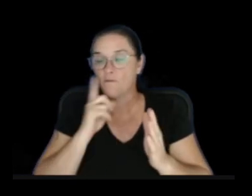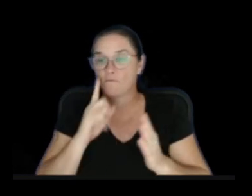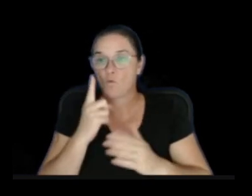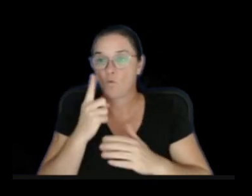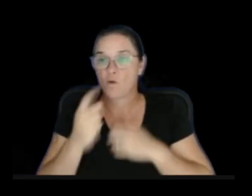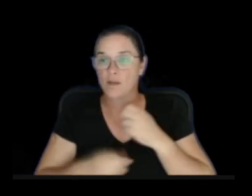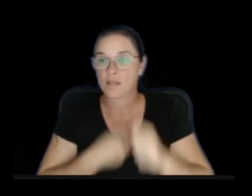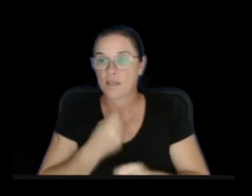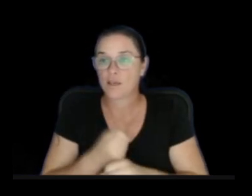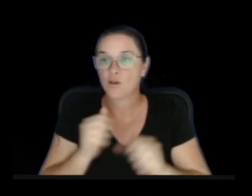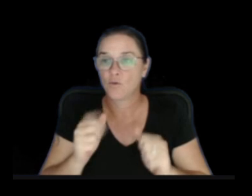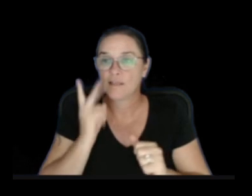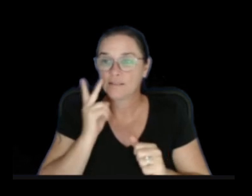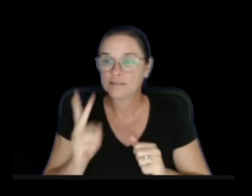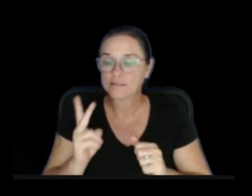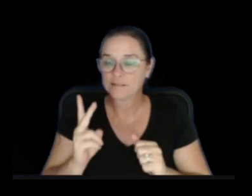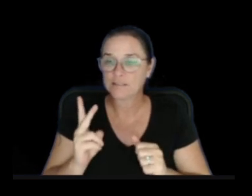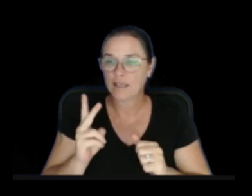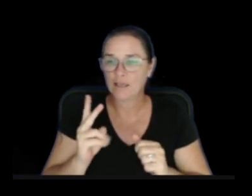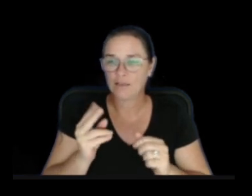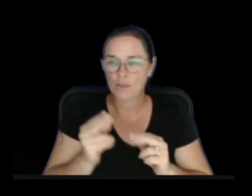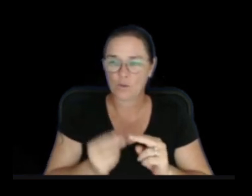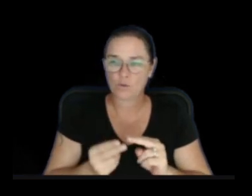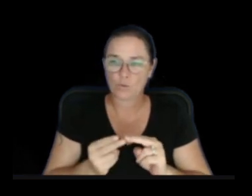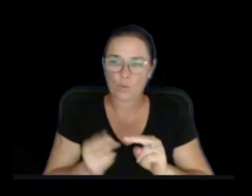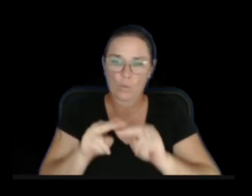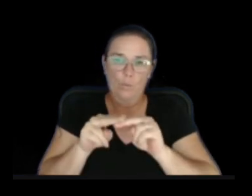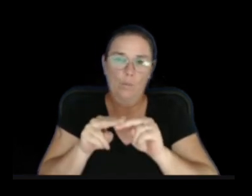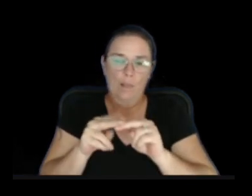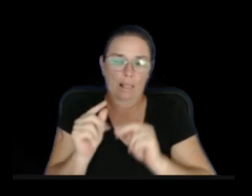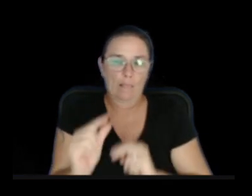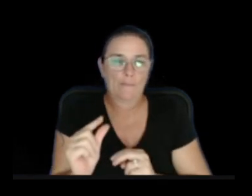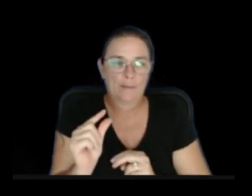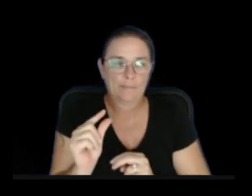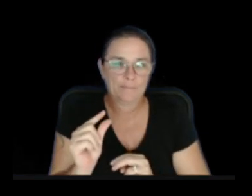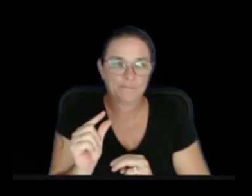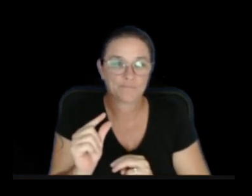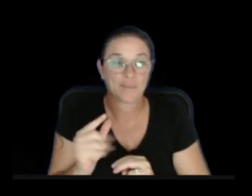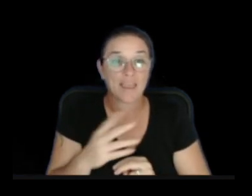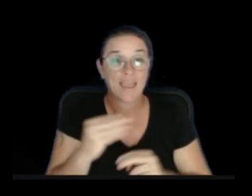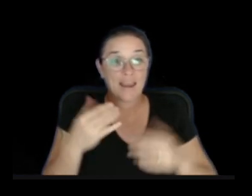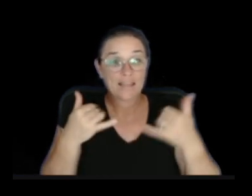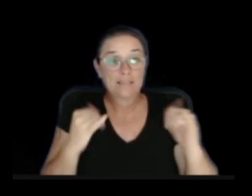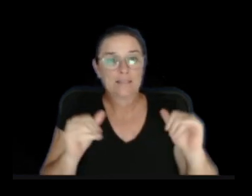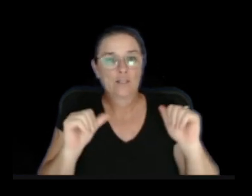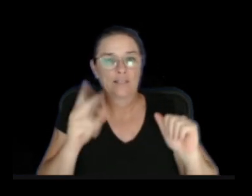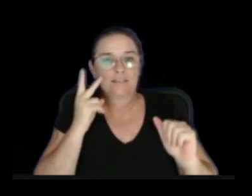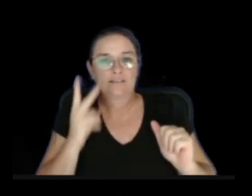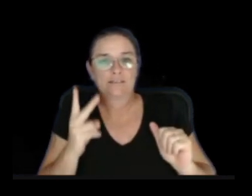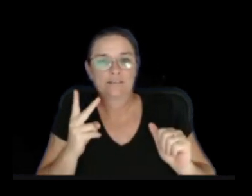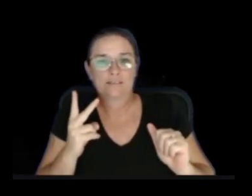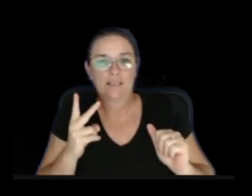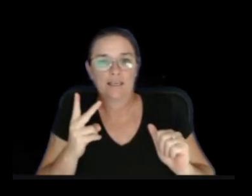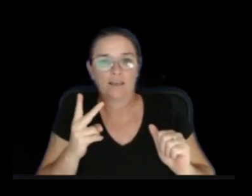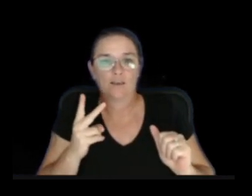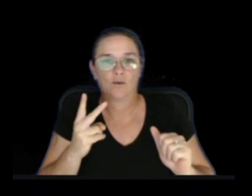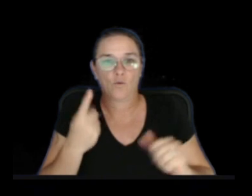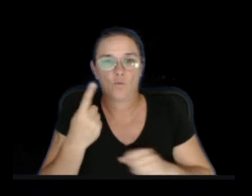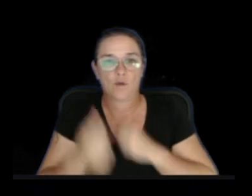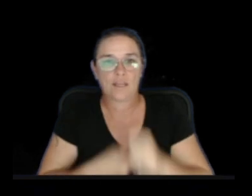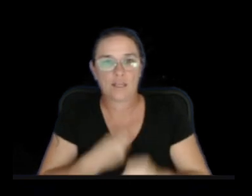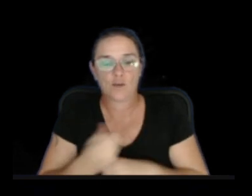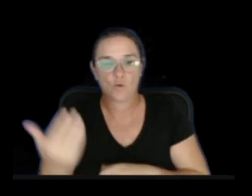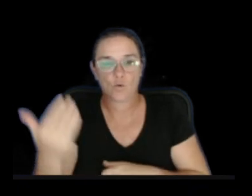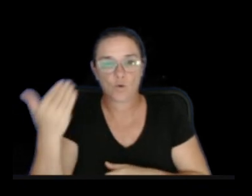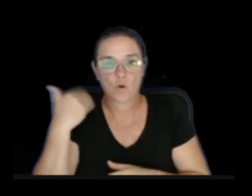in better context of how small an increase that is, while also still catching the event from 1 year ago, That was a